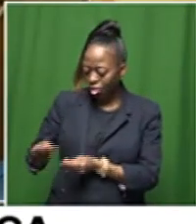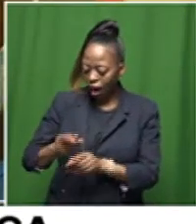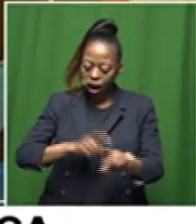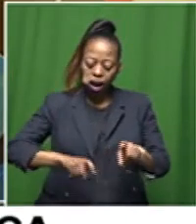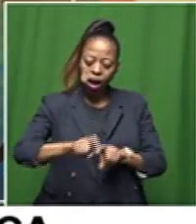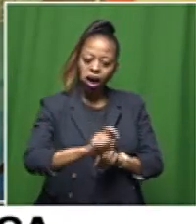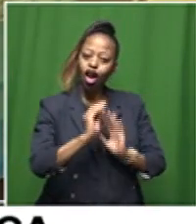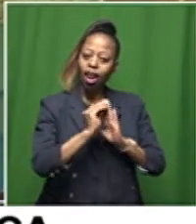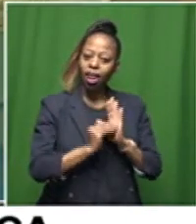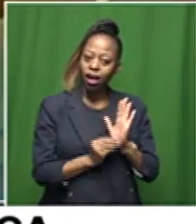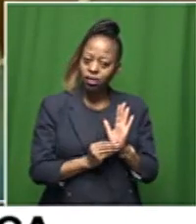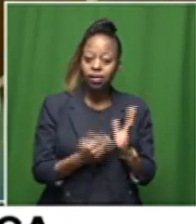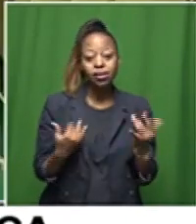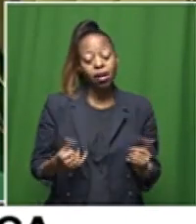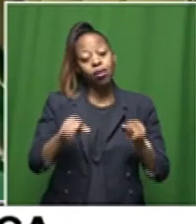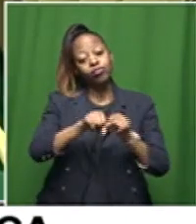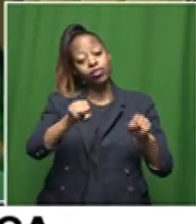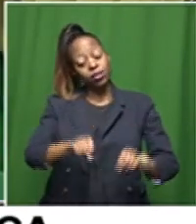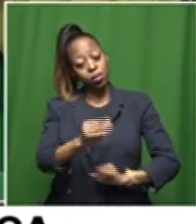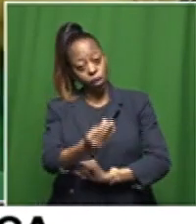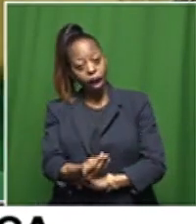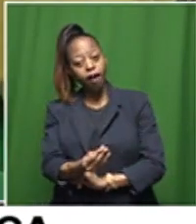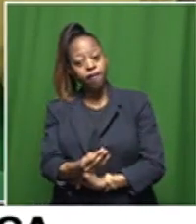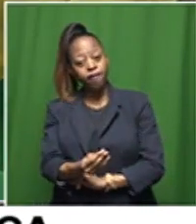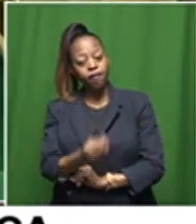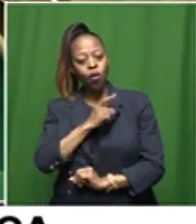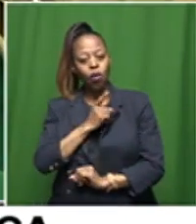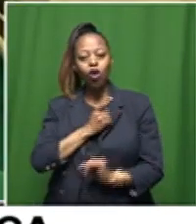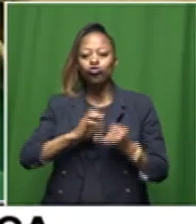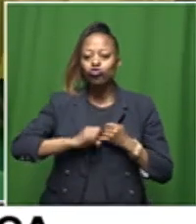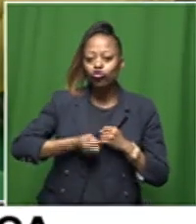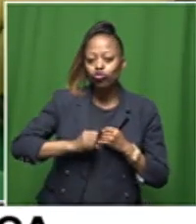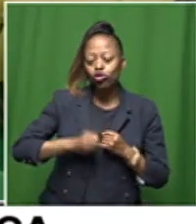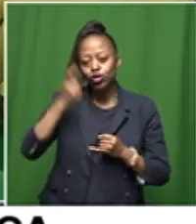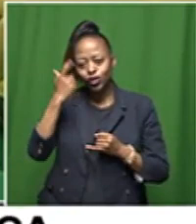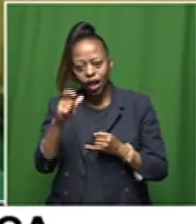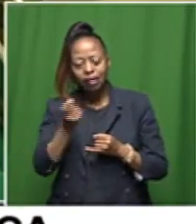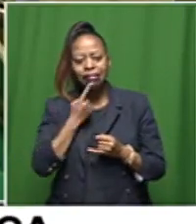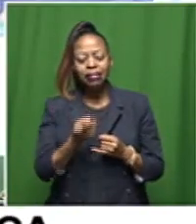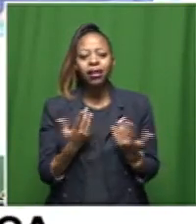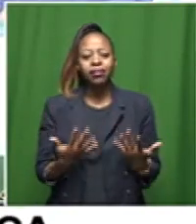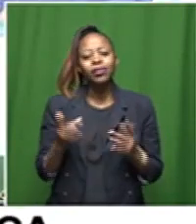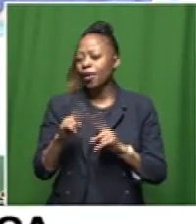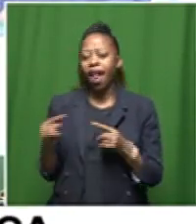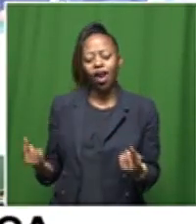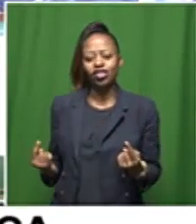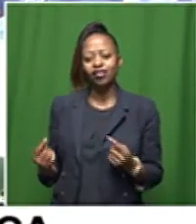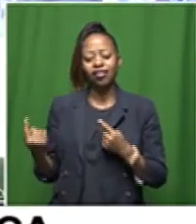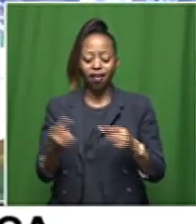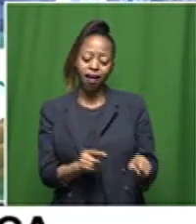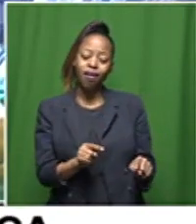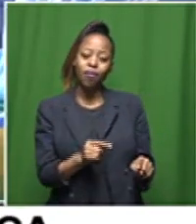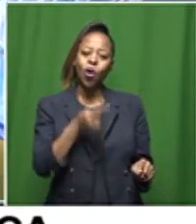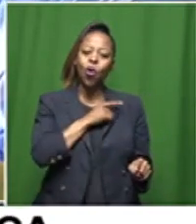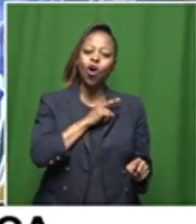queue, we are now putting system measures in place to try and check to say, you can't come here because